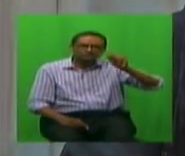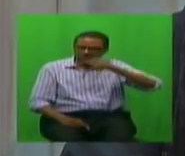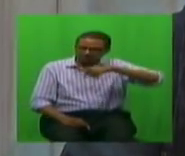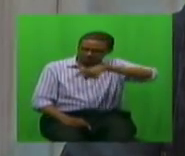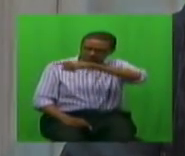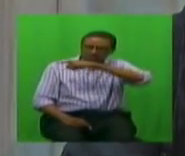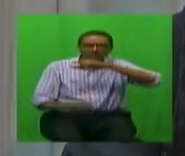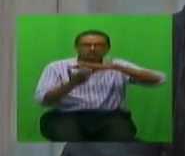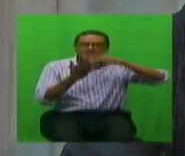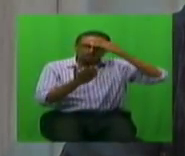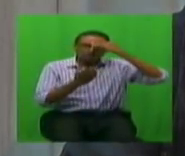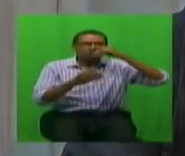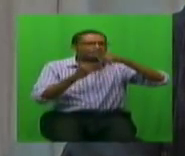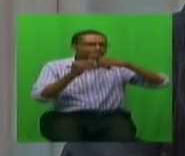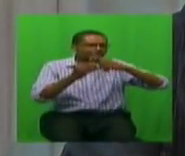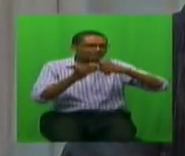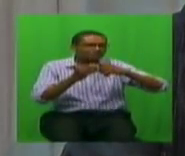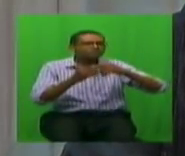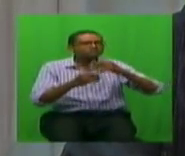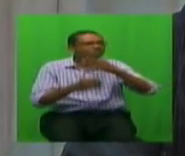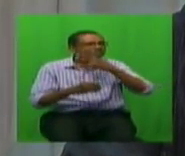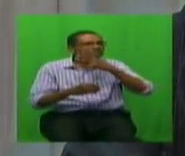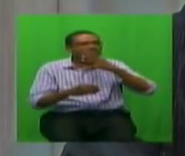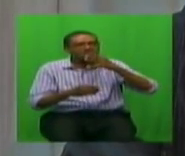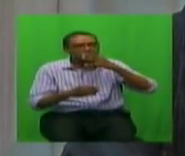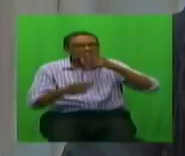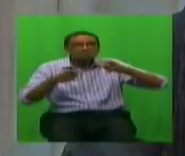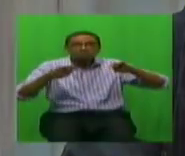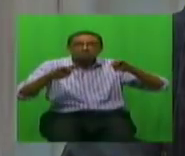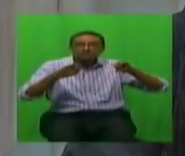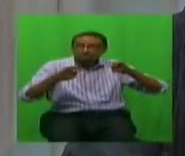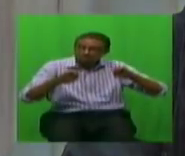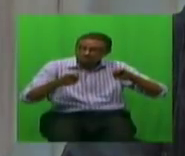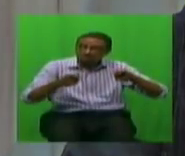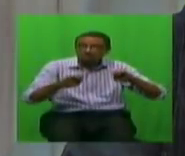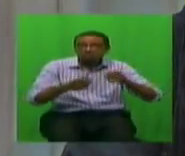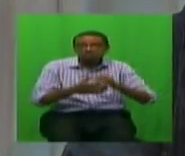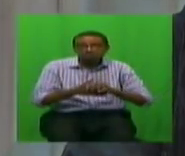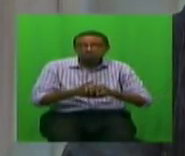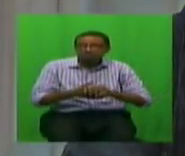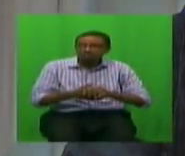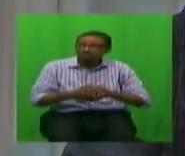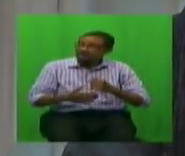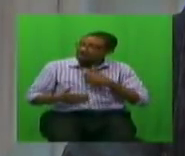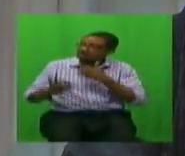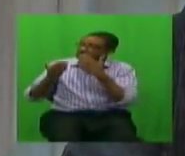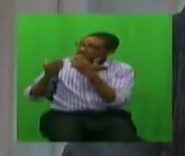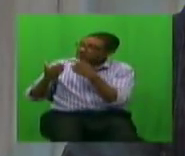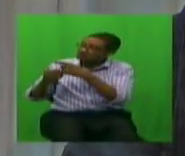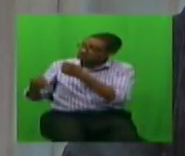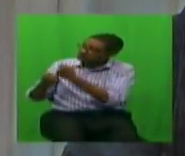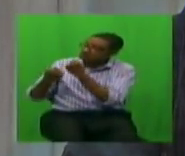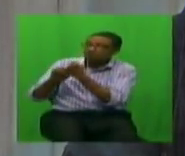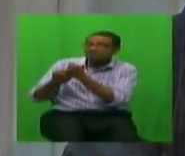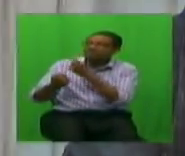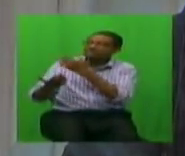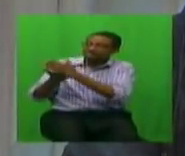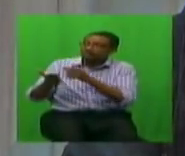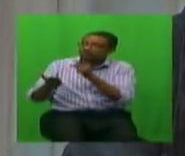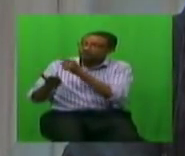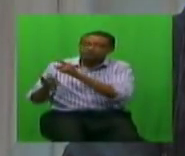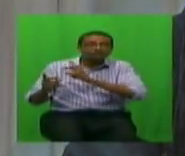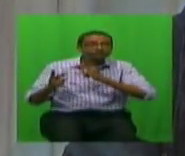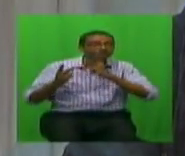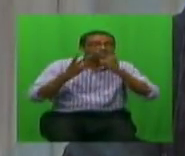management that they would not have gotten in UTT, and I'm very thankful for their support. Some of them have gone to Greenvale at